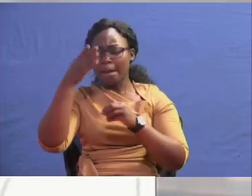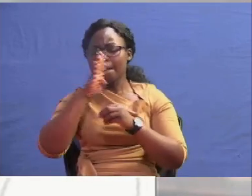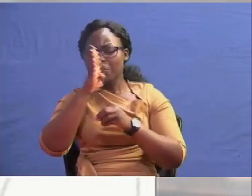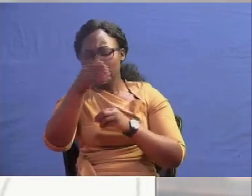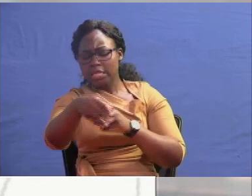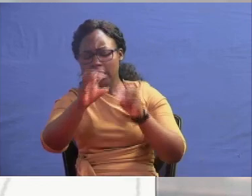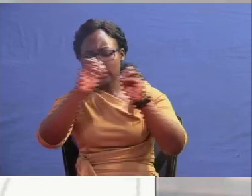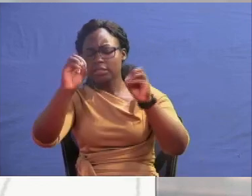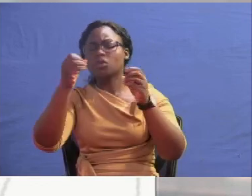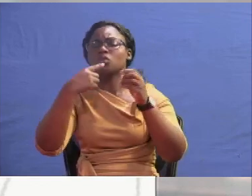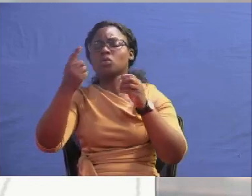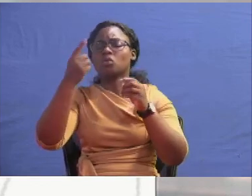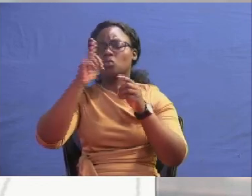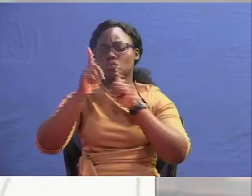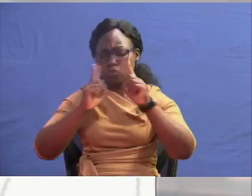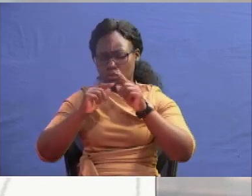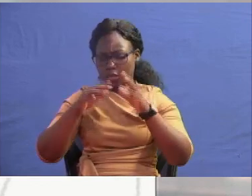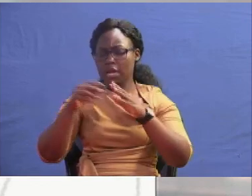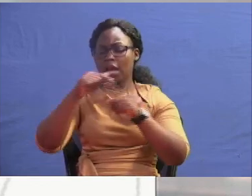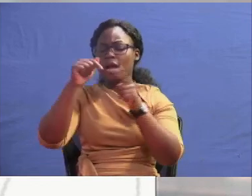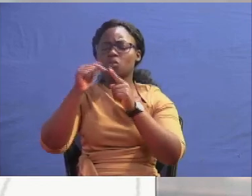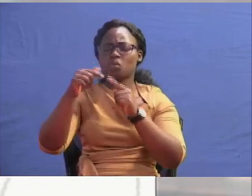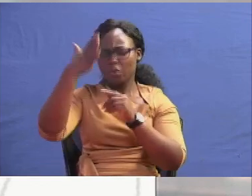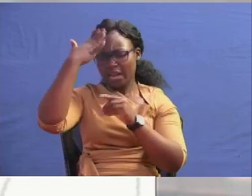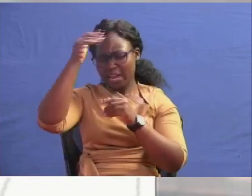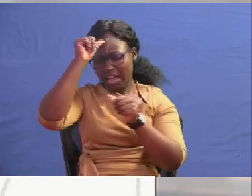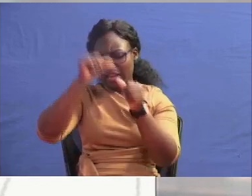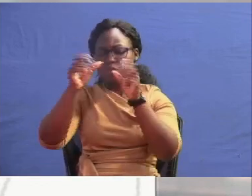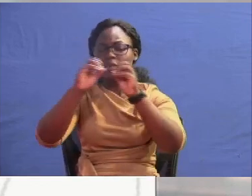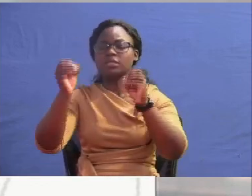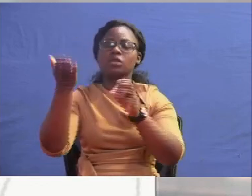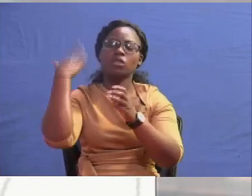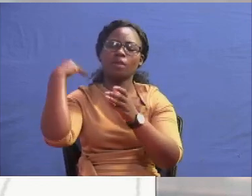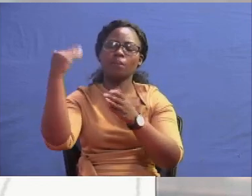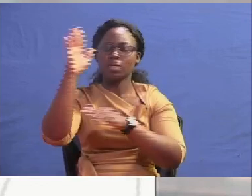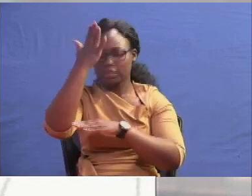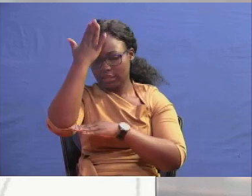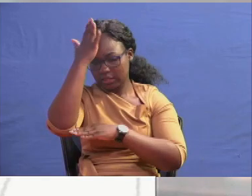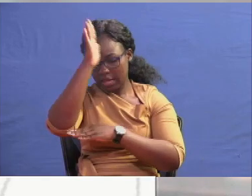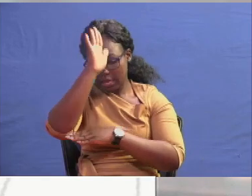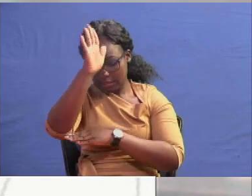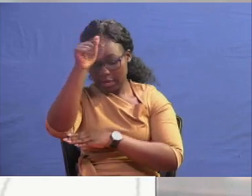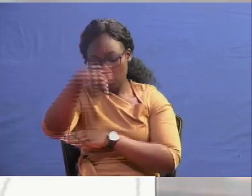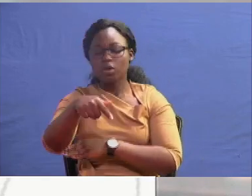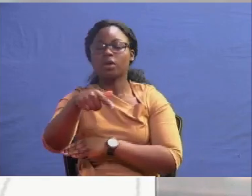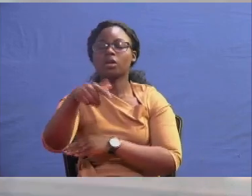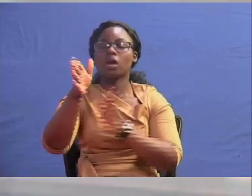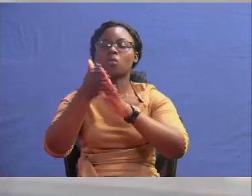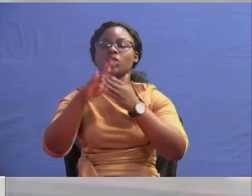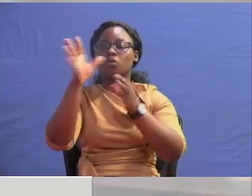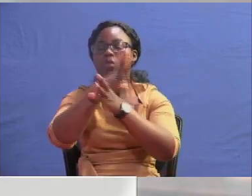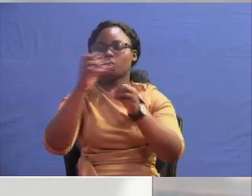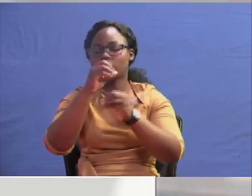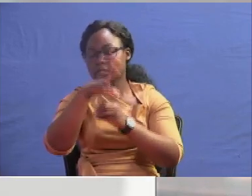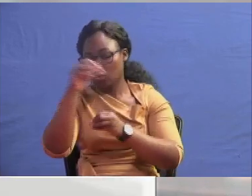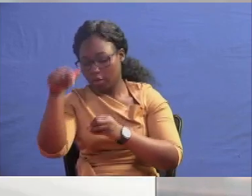to speak, when we normally see, I don't remember the last Sunday we spent without seeing President Ruto going to the grassroots. He goes